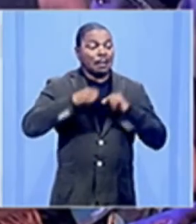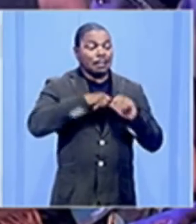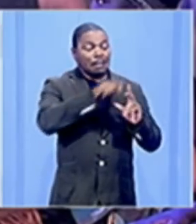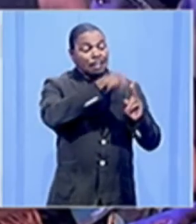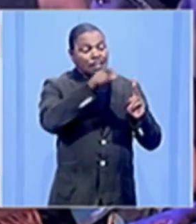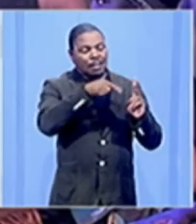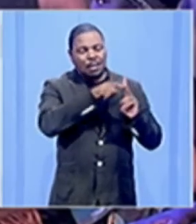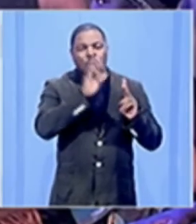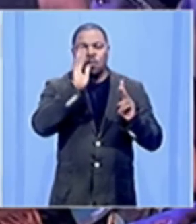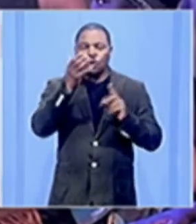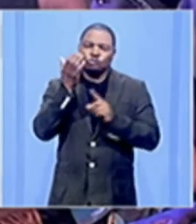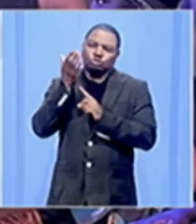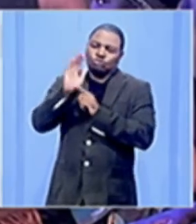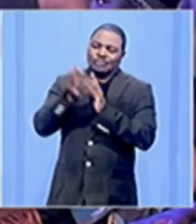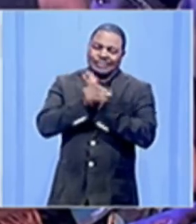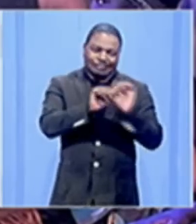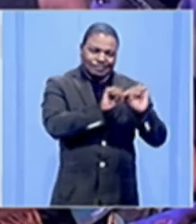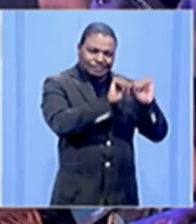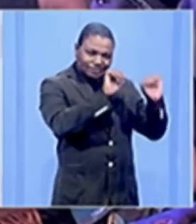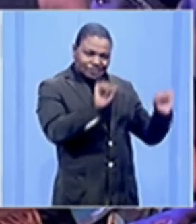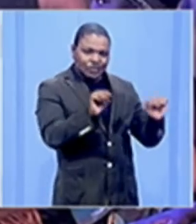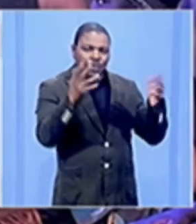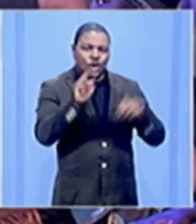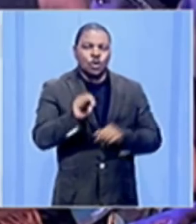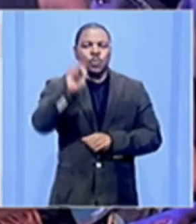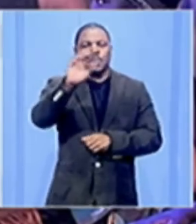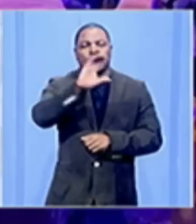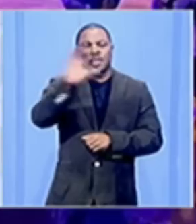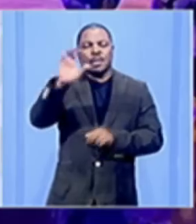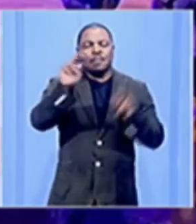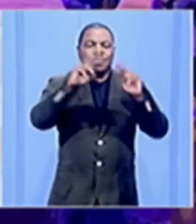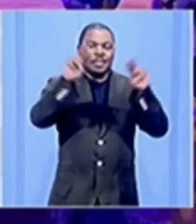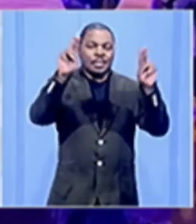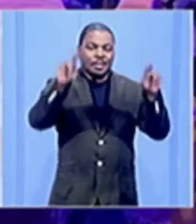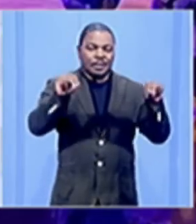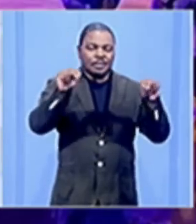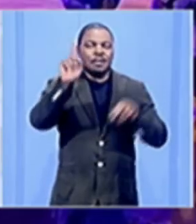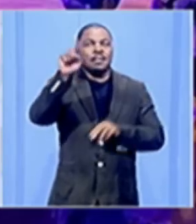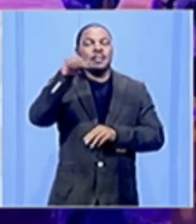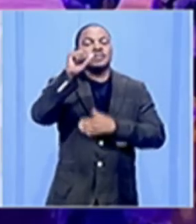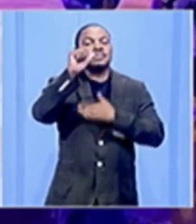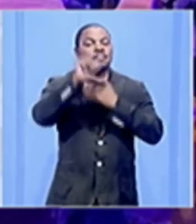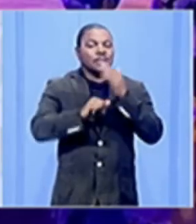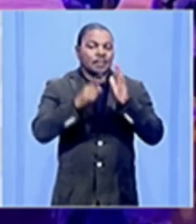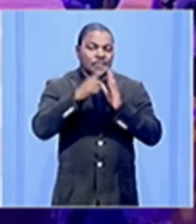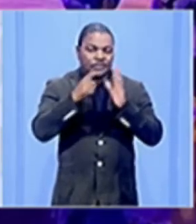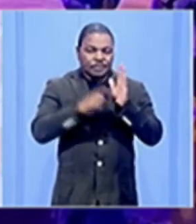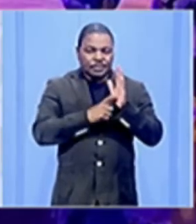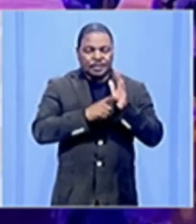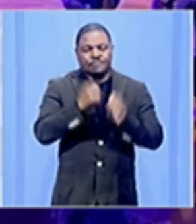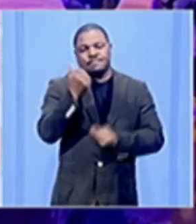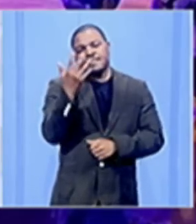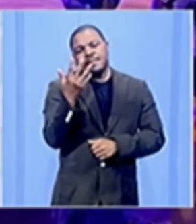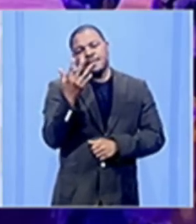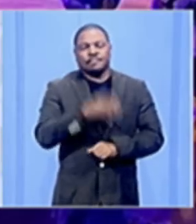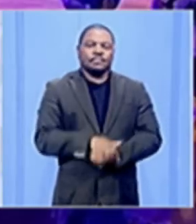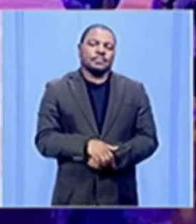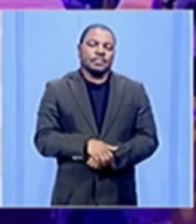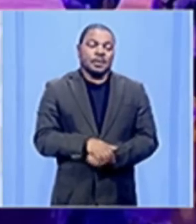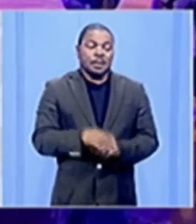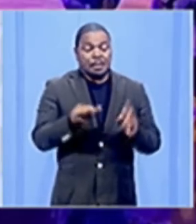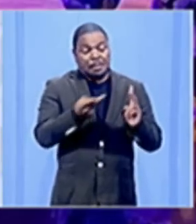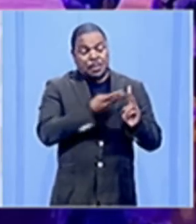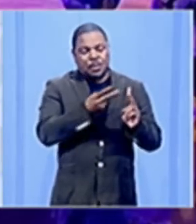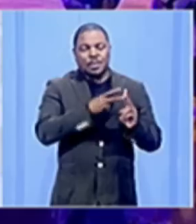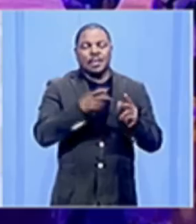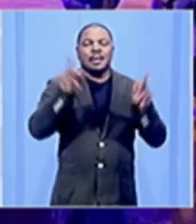ba tlile go bontsha bokgoni ba bone kwa Northern Cape Theatre fa kgwedi e tlang e tlhola malatsi a le 5 ke ko